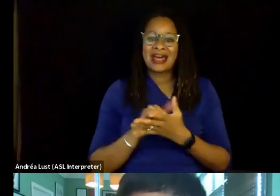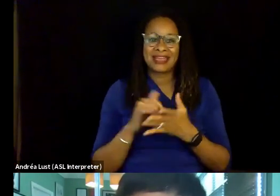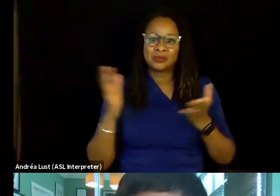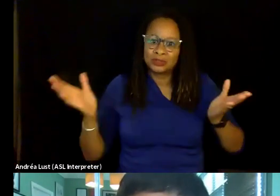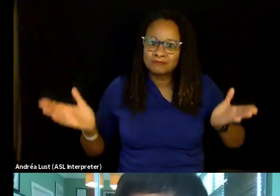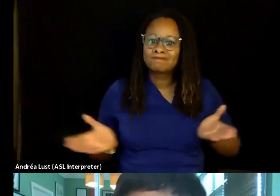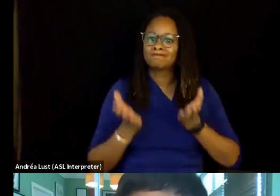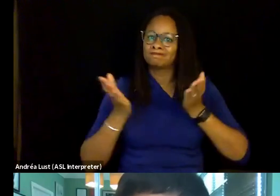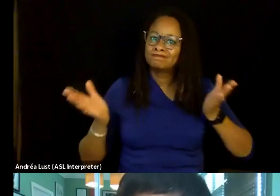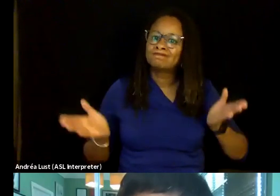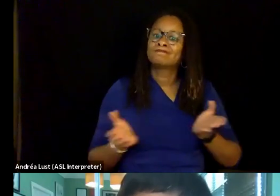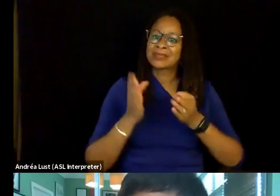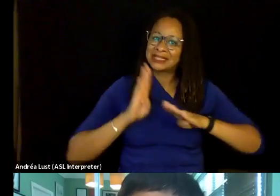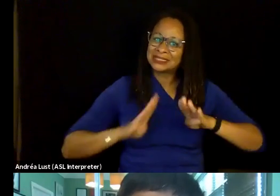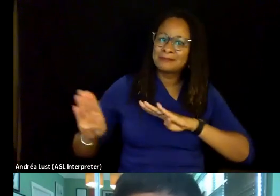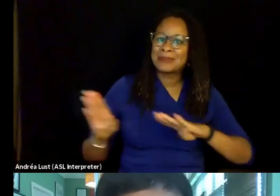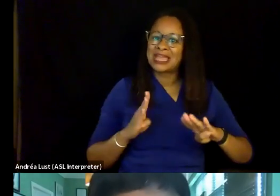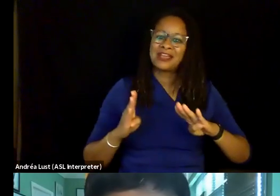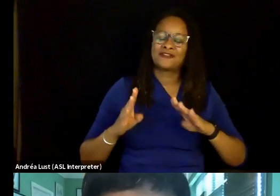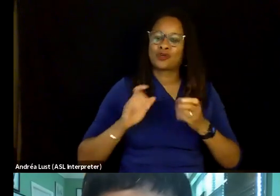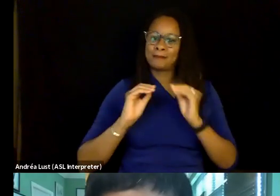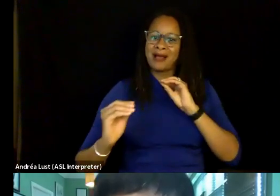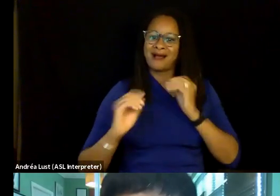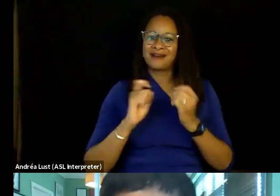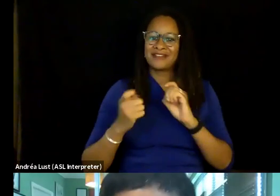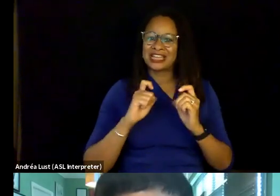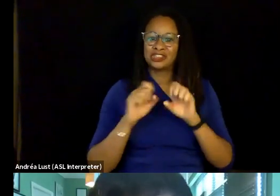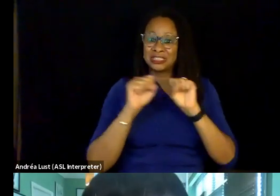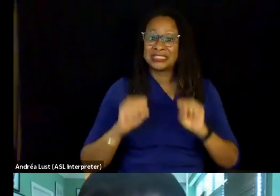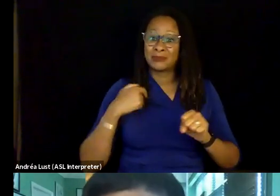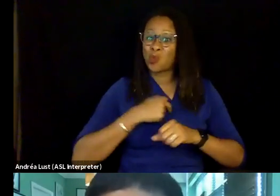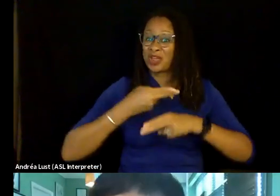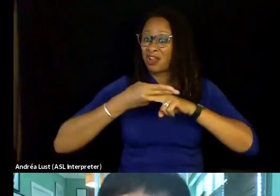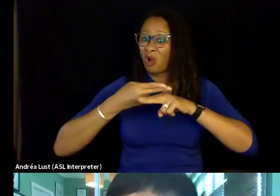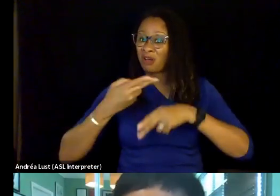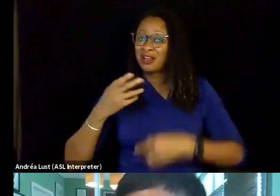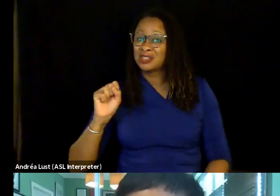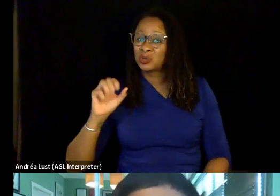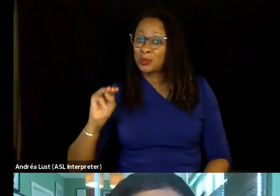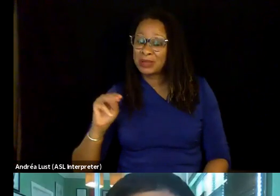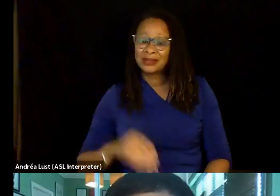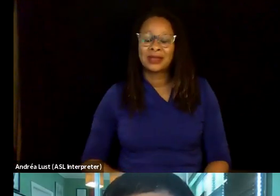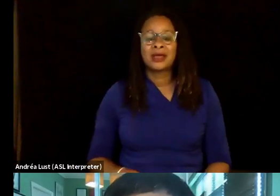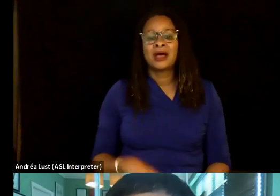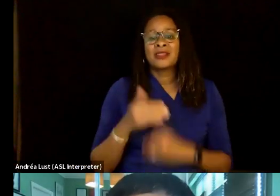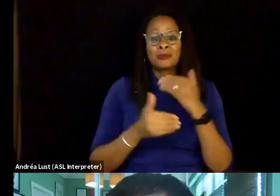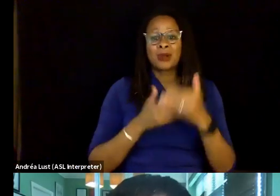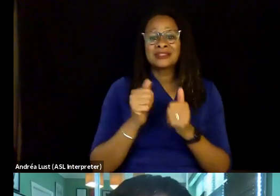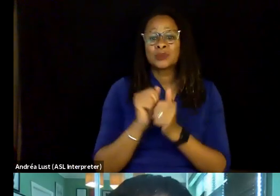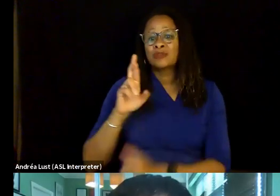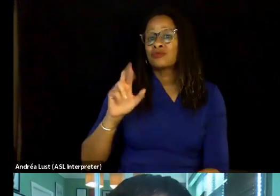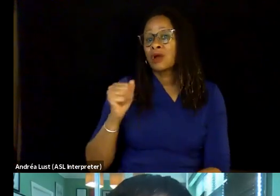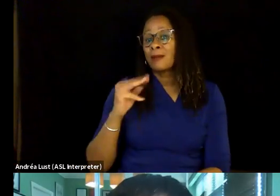us in this behavior modification system we call social media. In terms of the process with Ramona,